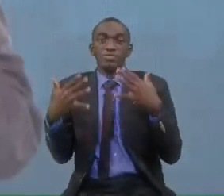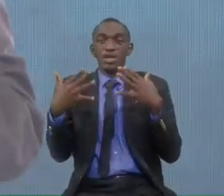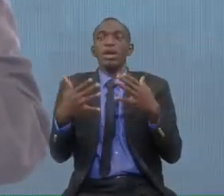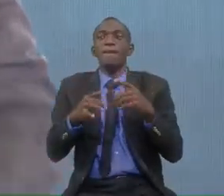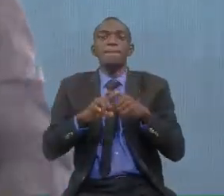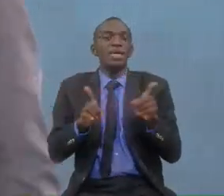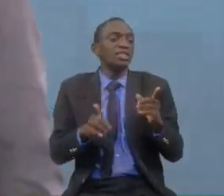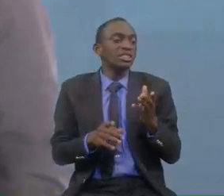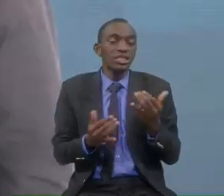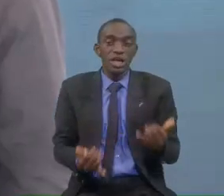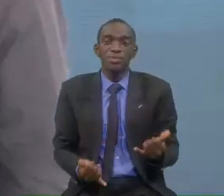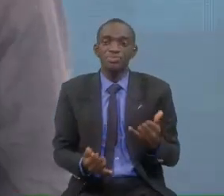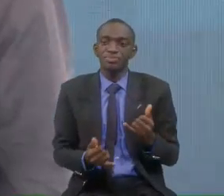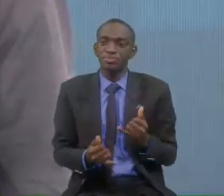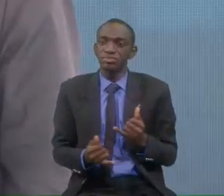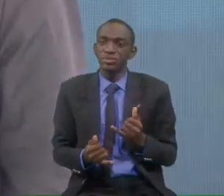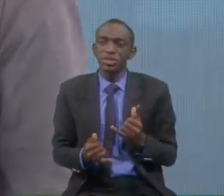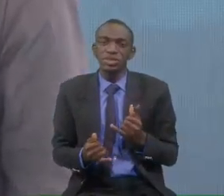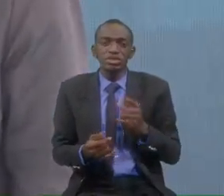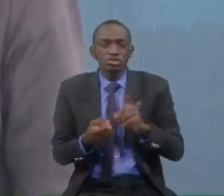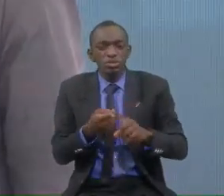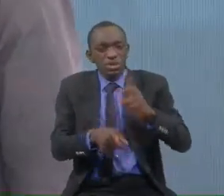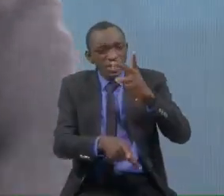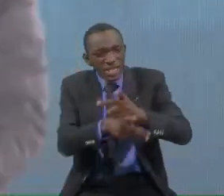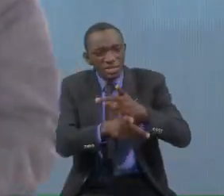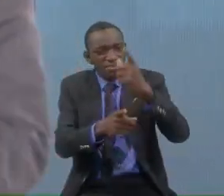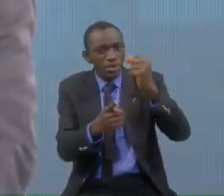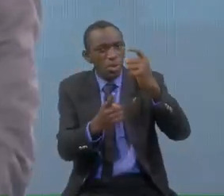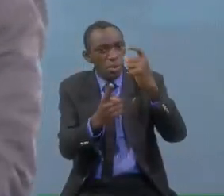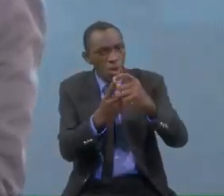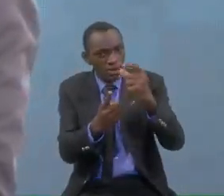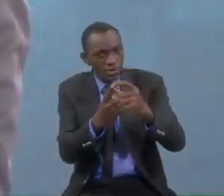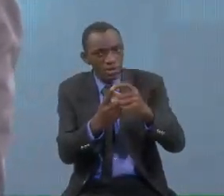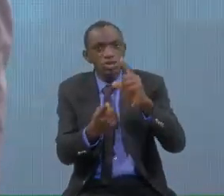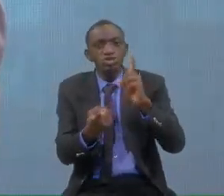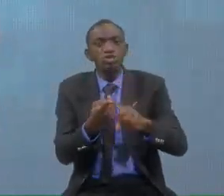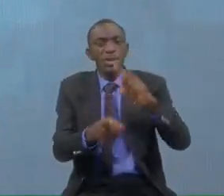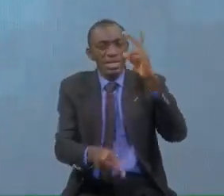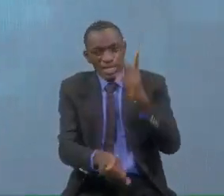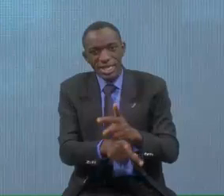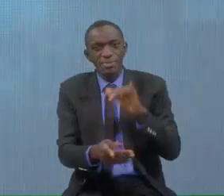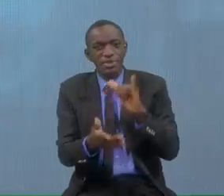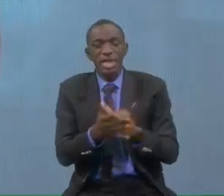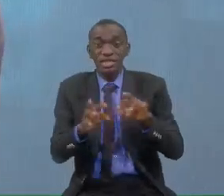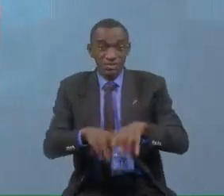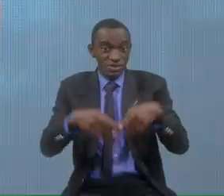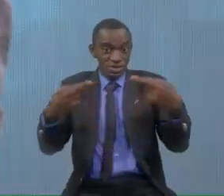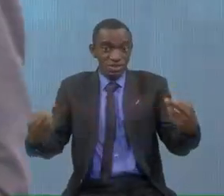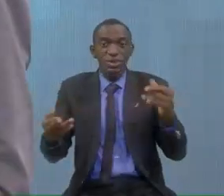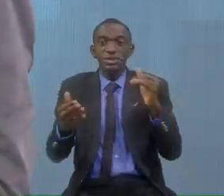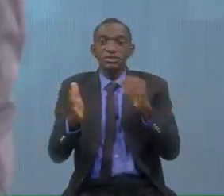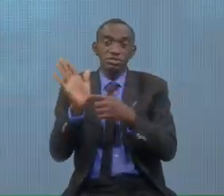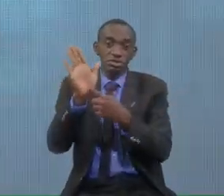keep that word, to keep that revelation? That Christ is